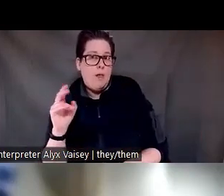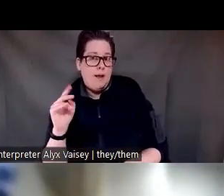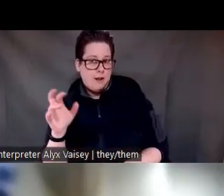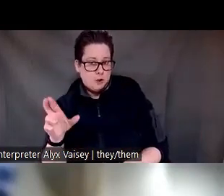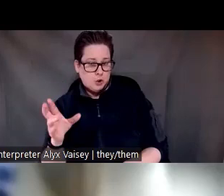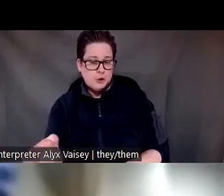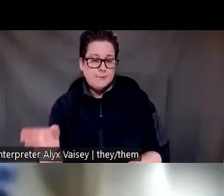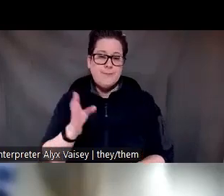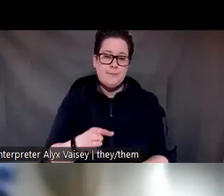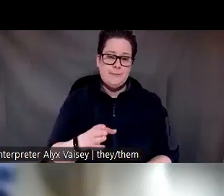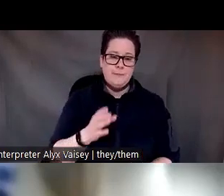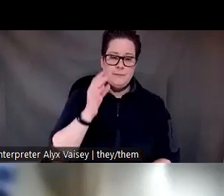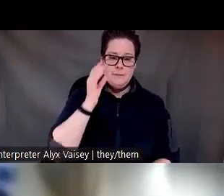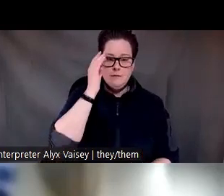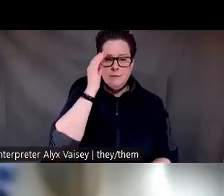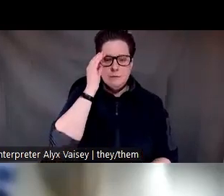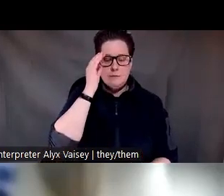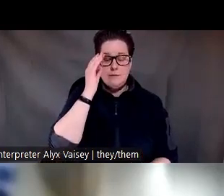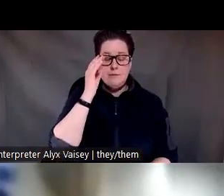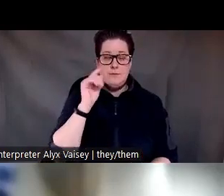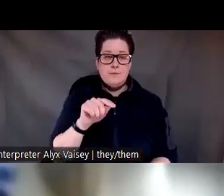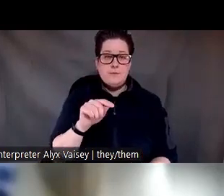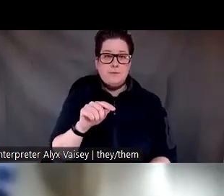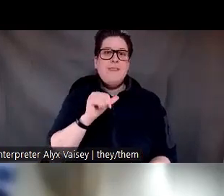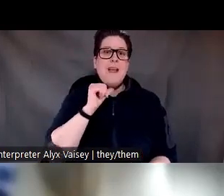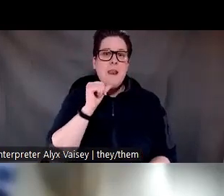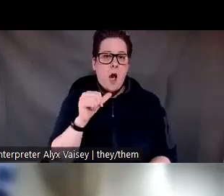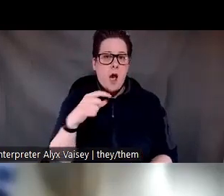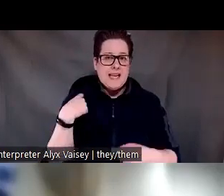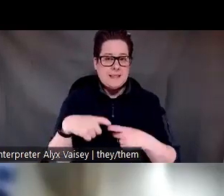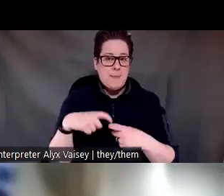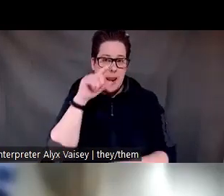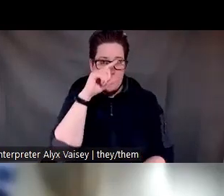risk in non-Hispanic Blacks